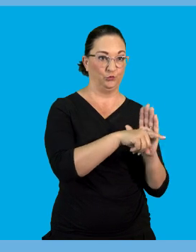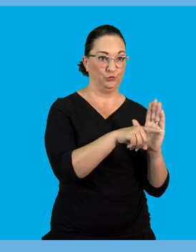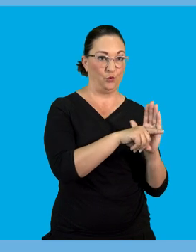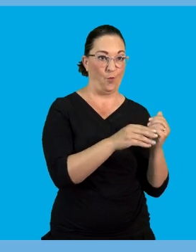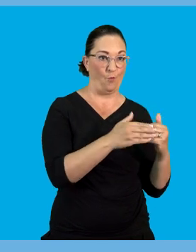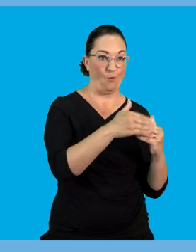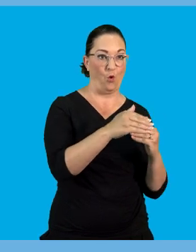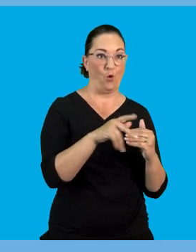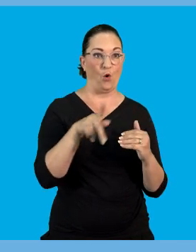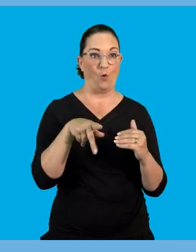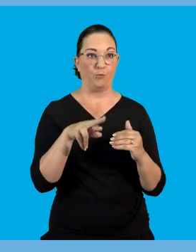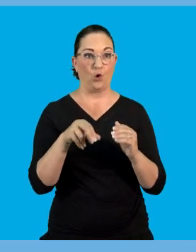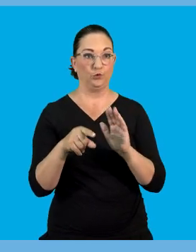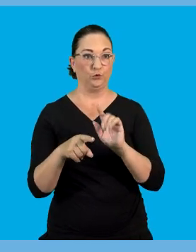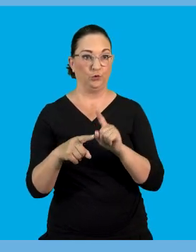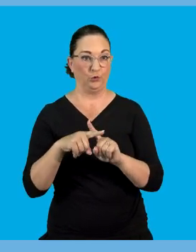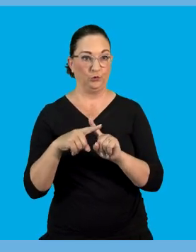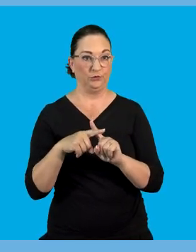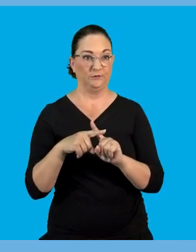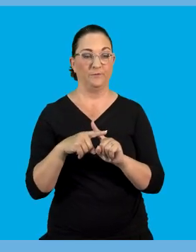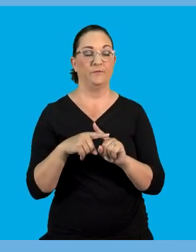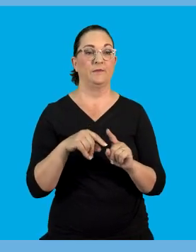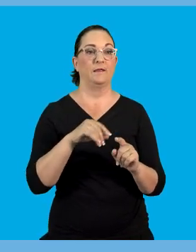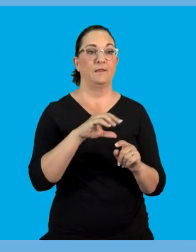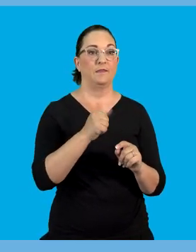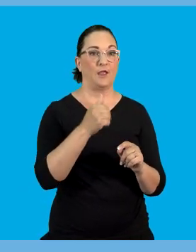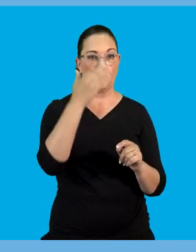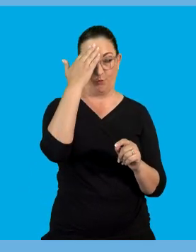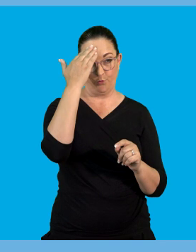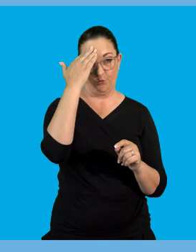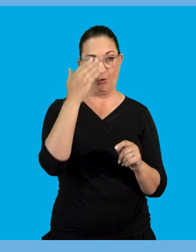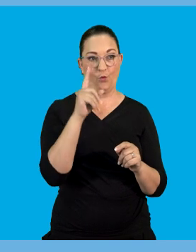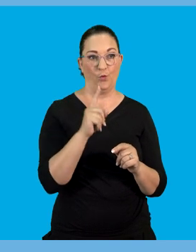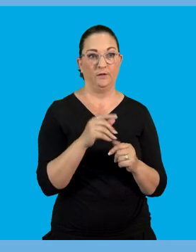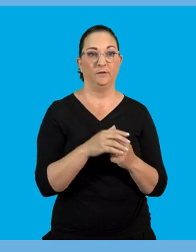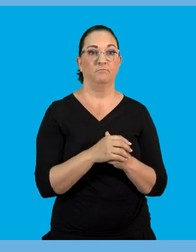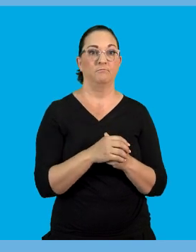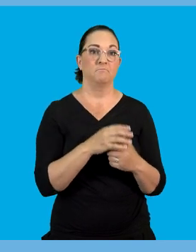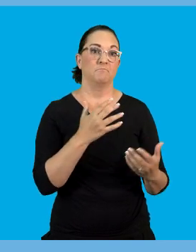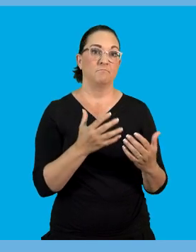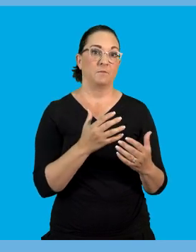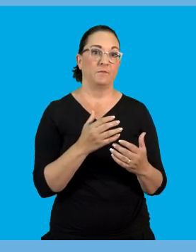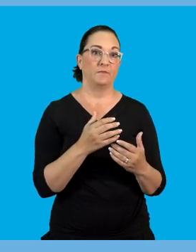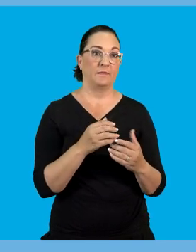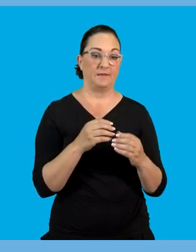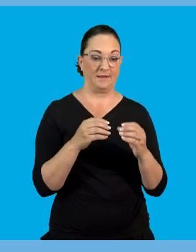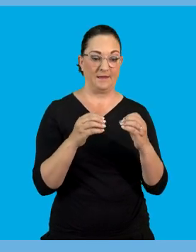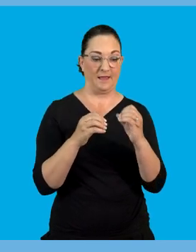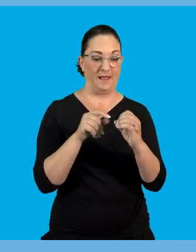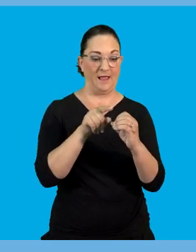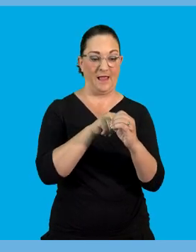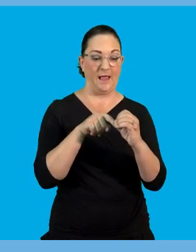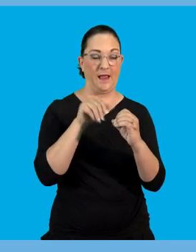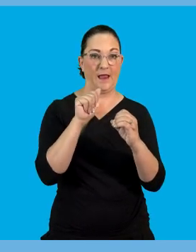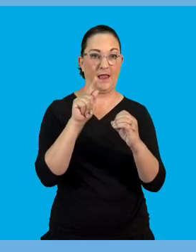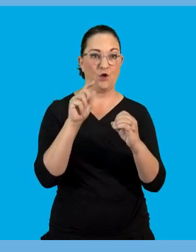protons being greater than the number of electrons being greater than the number of protons, or we can say that when an atom or